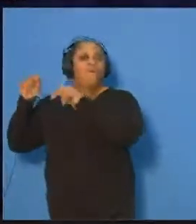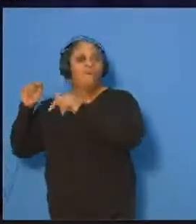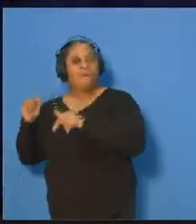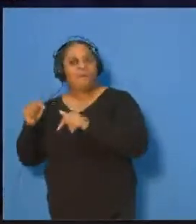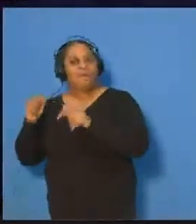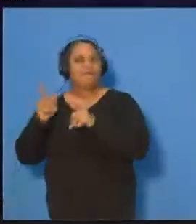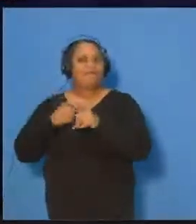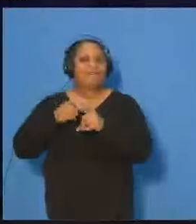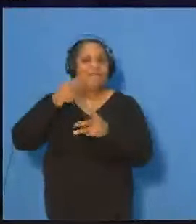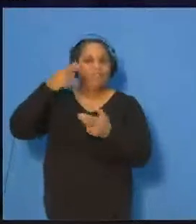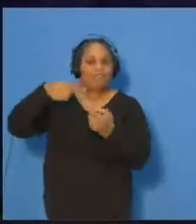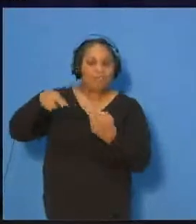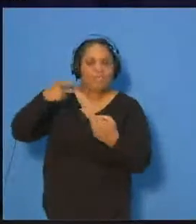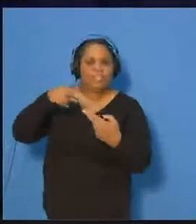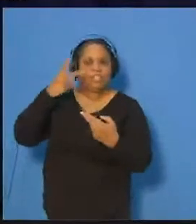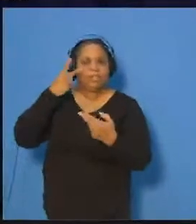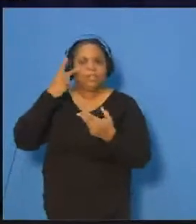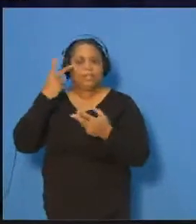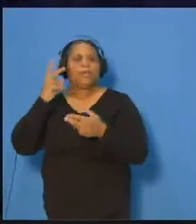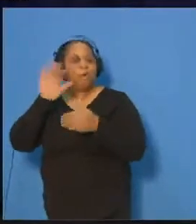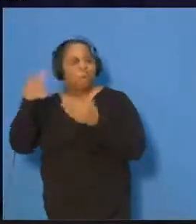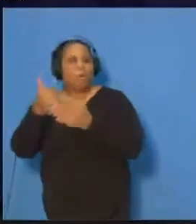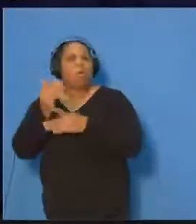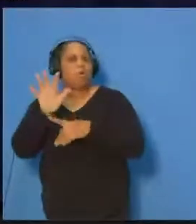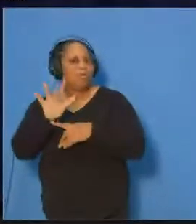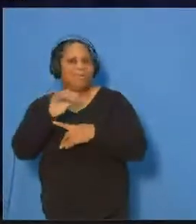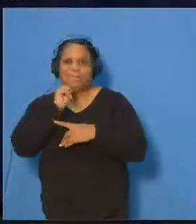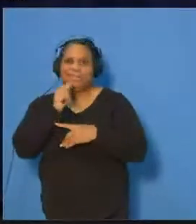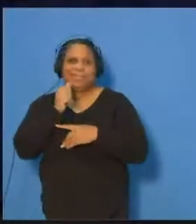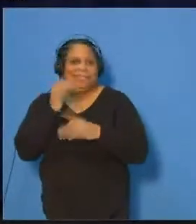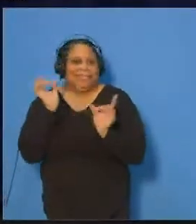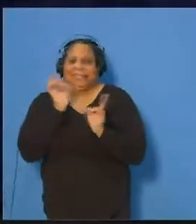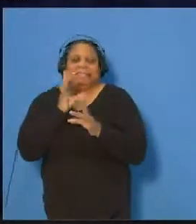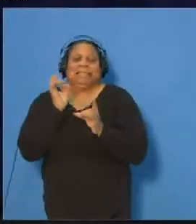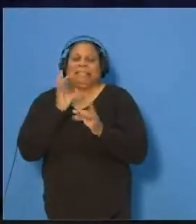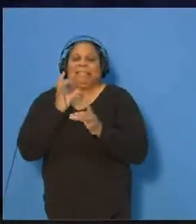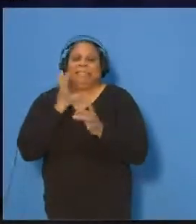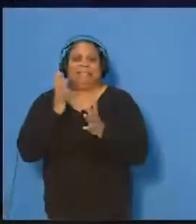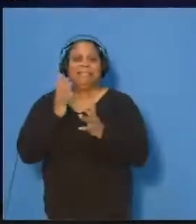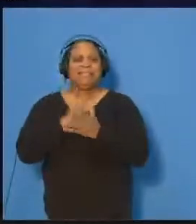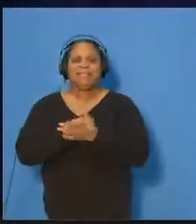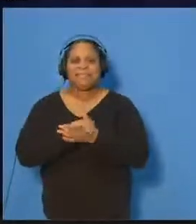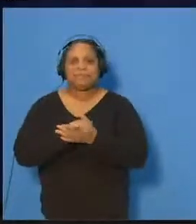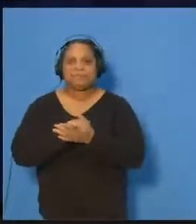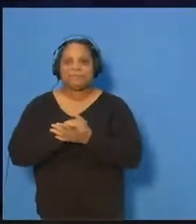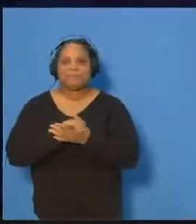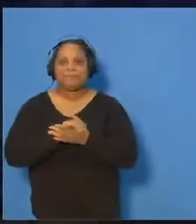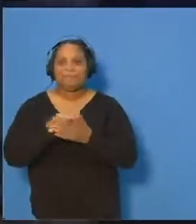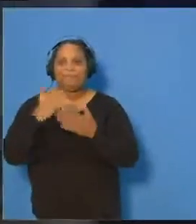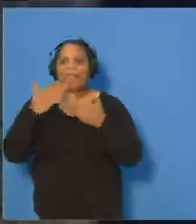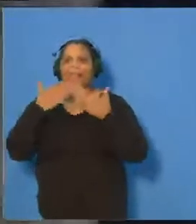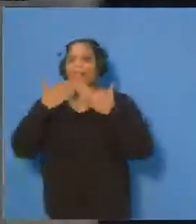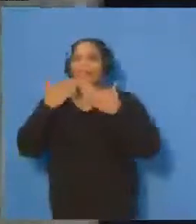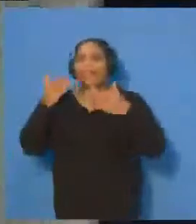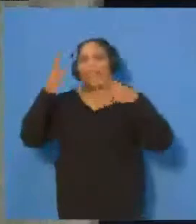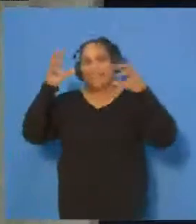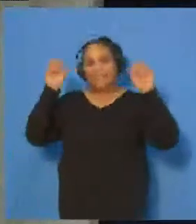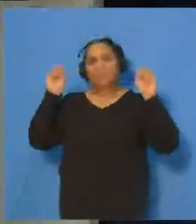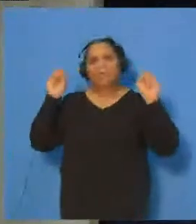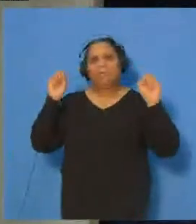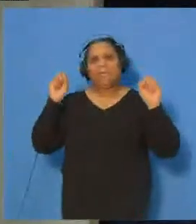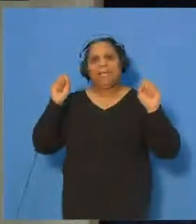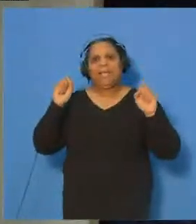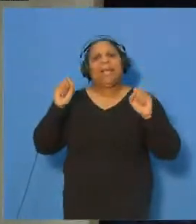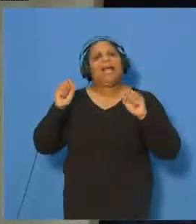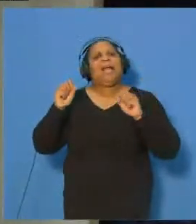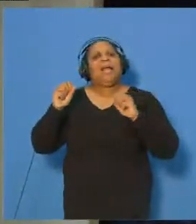know, the rotation. As you've seen all the videos and all the rest, it is not pleasant at all. Thank you very much. Premier, Mhm. I will be, and- just